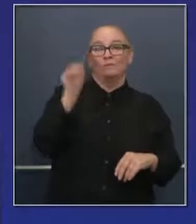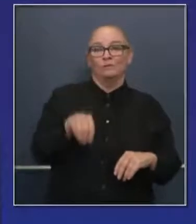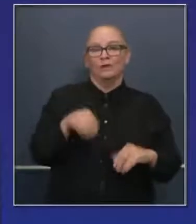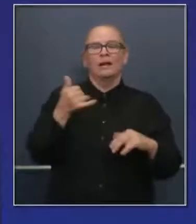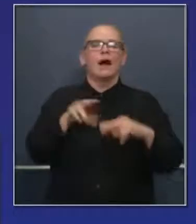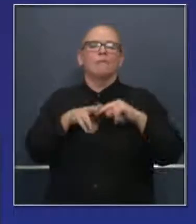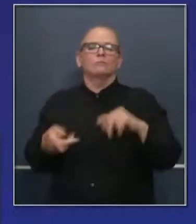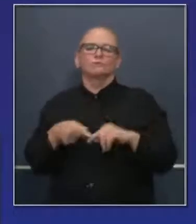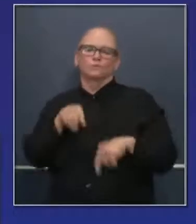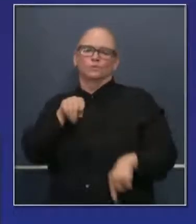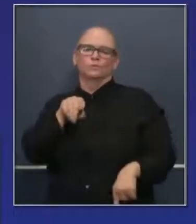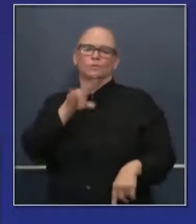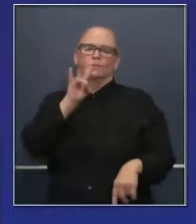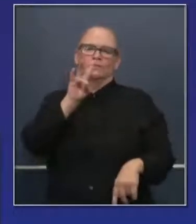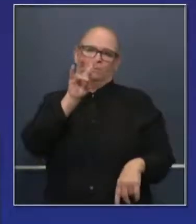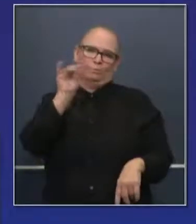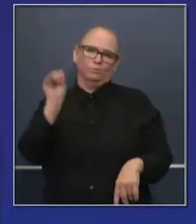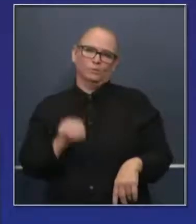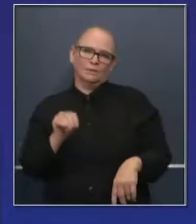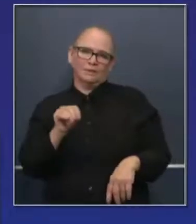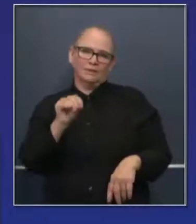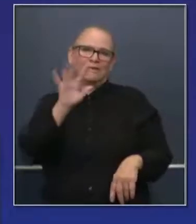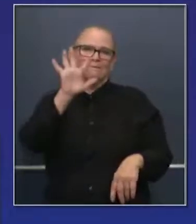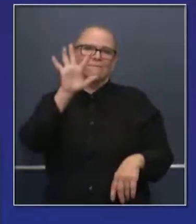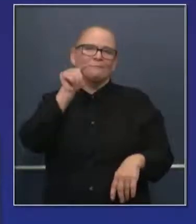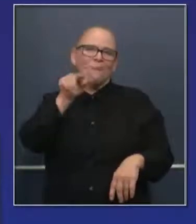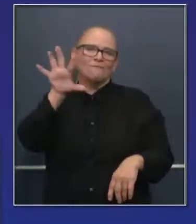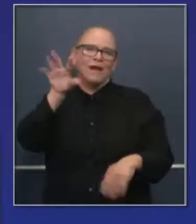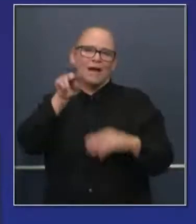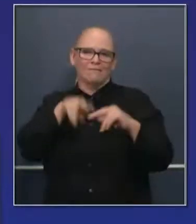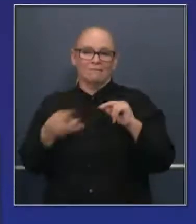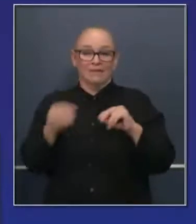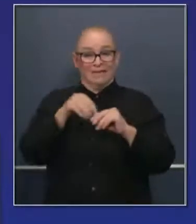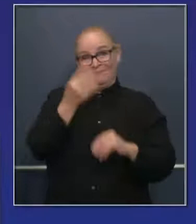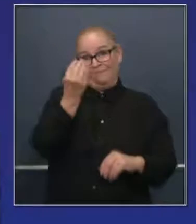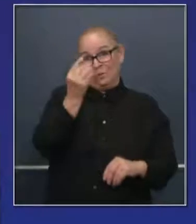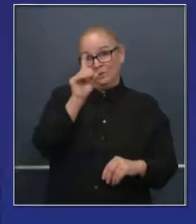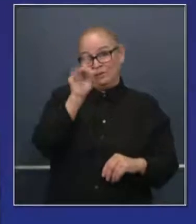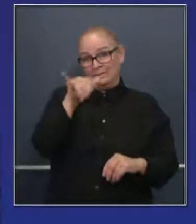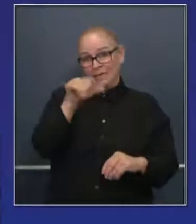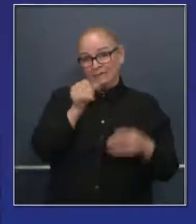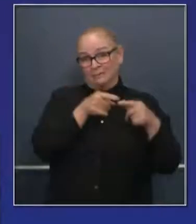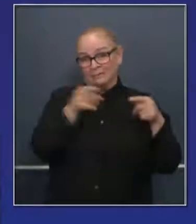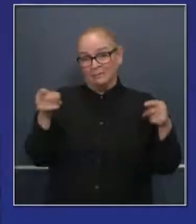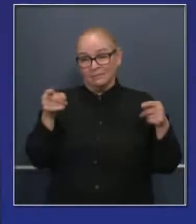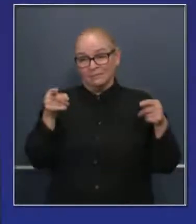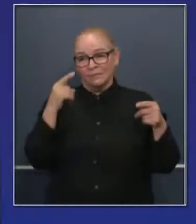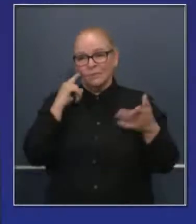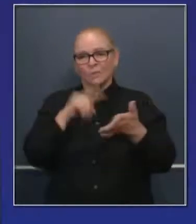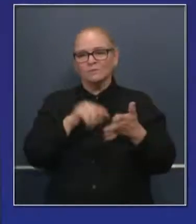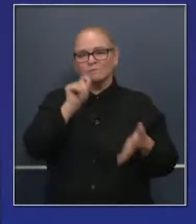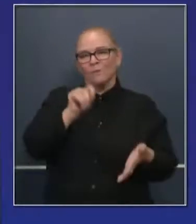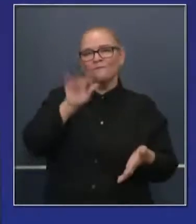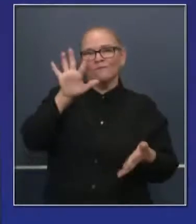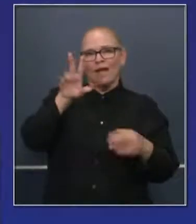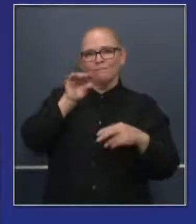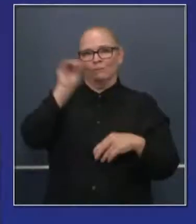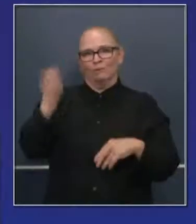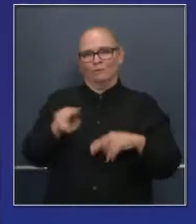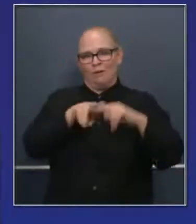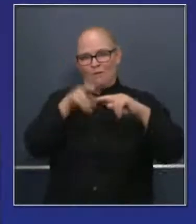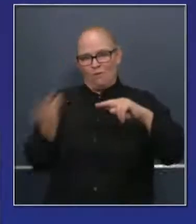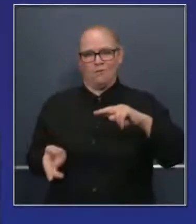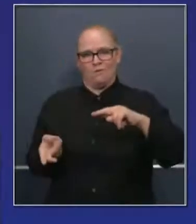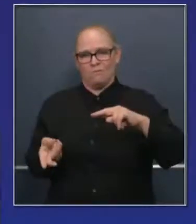period shows that 7.5% number that we presented to you on multiple occasions, now